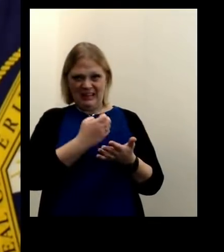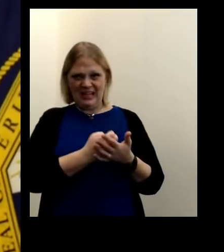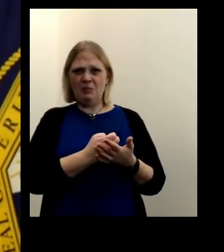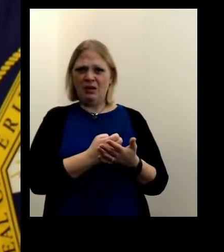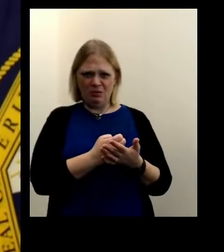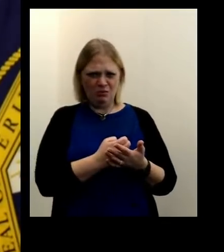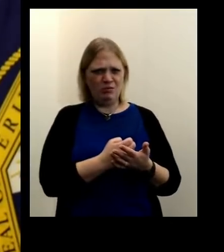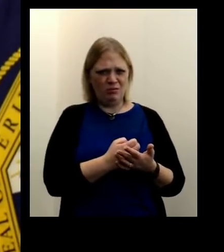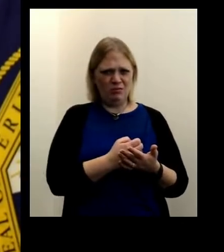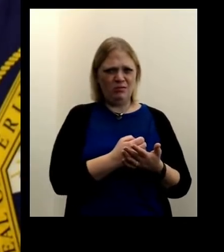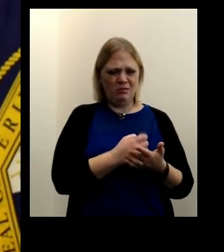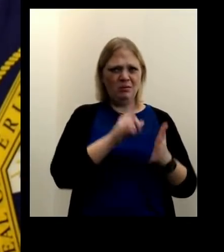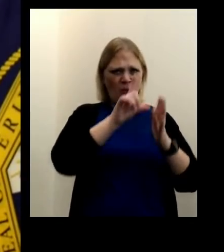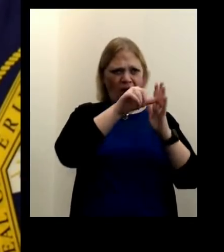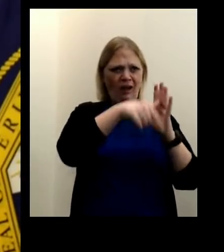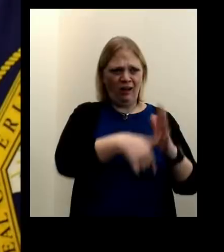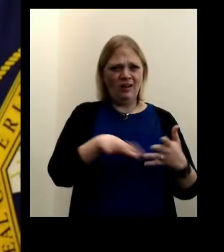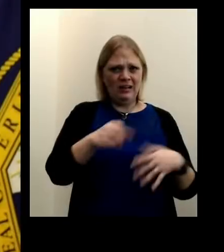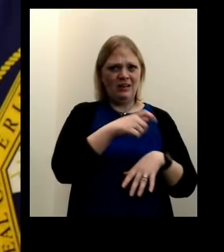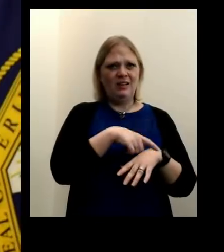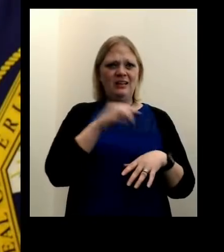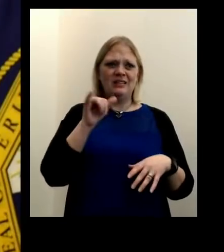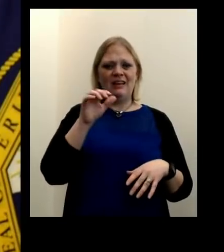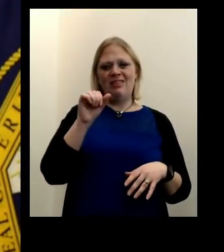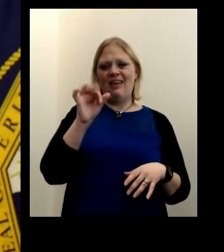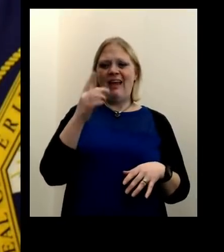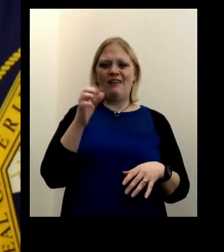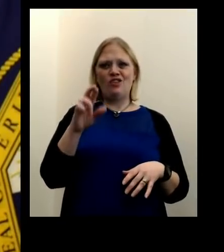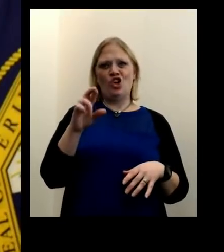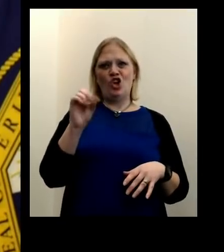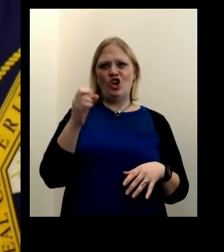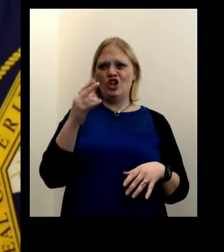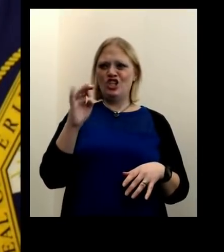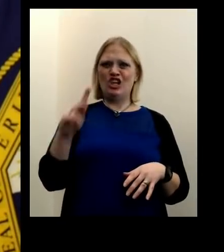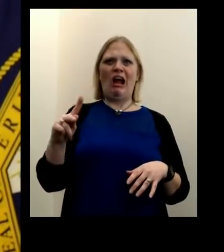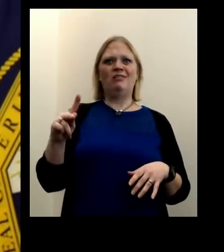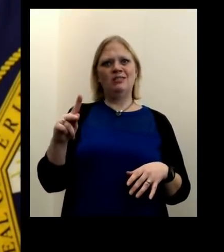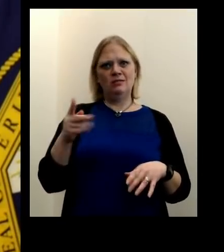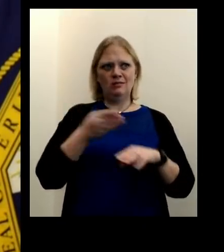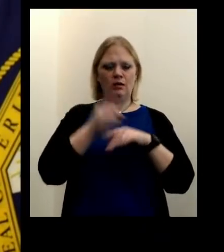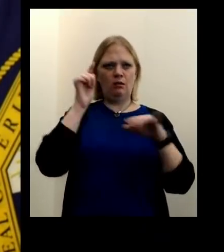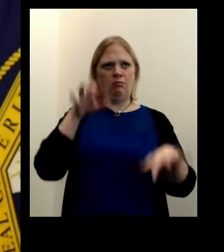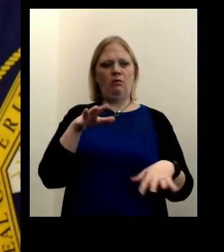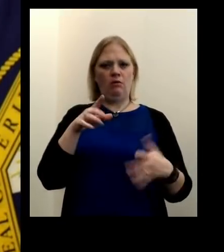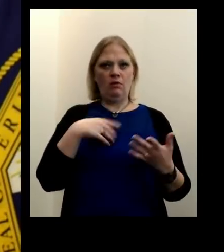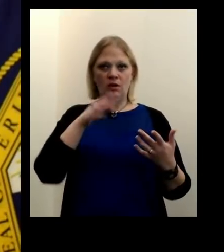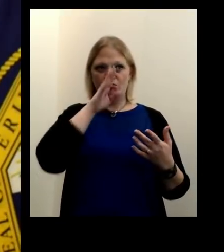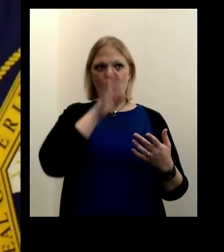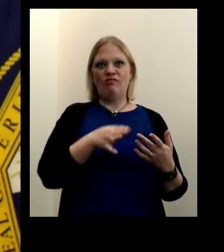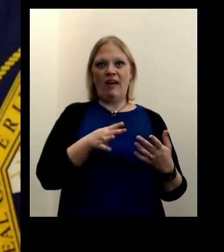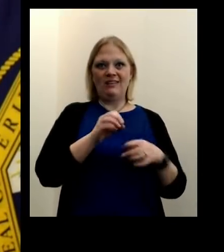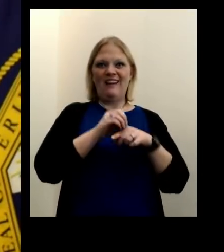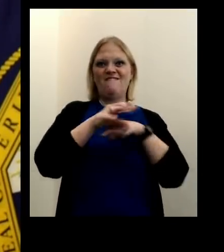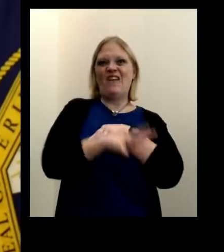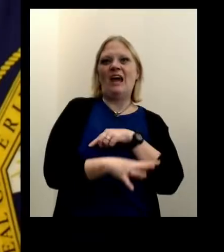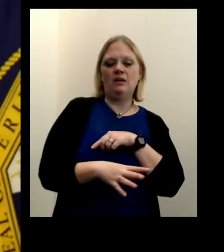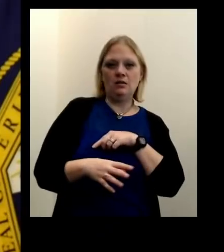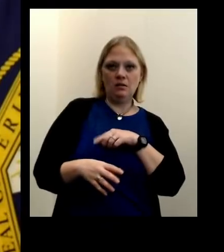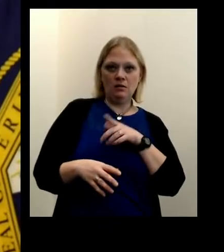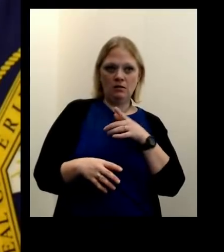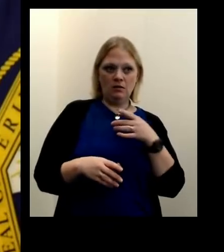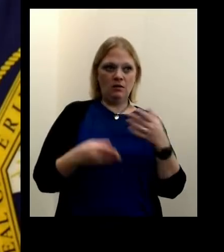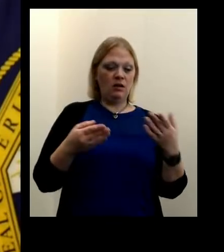be dealing with the aftershock, so to speak, if not the direct aftershocks, at least the effects of it with